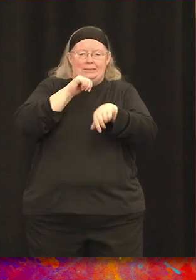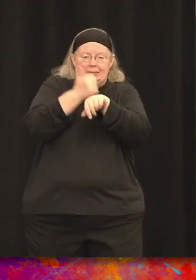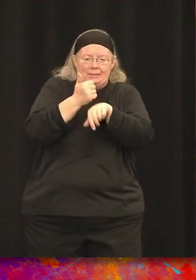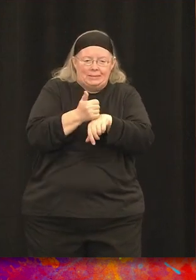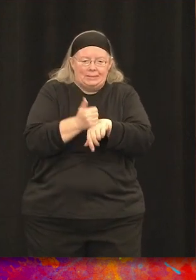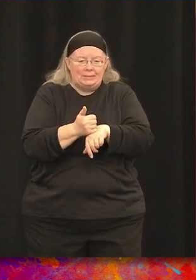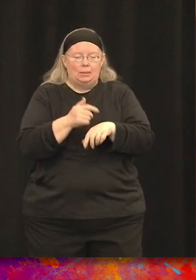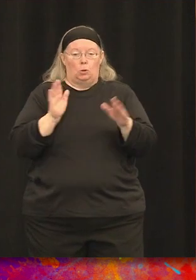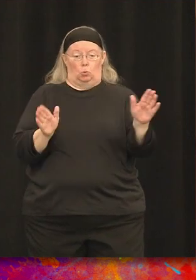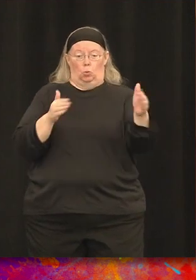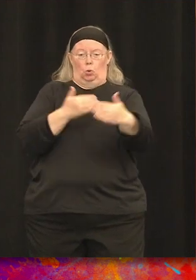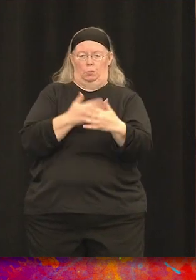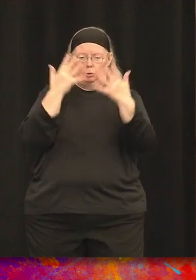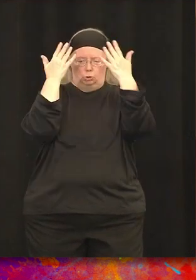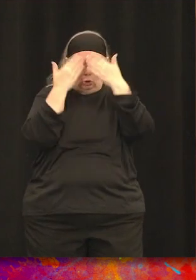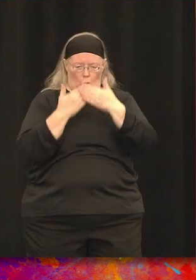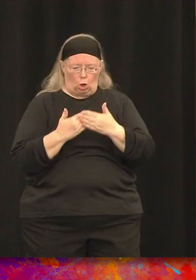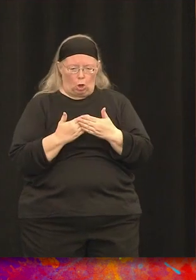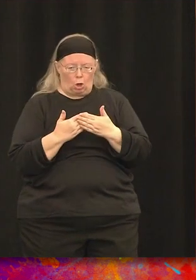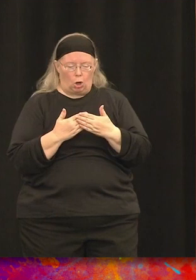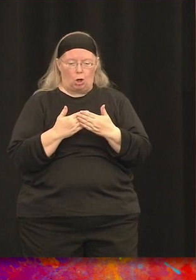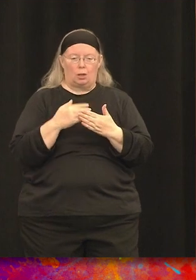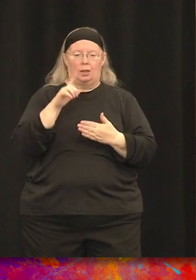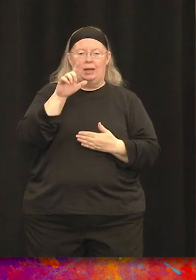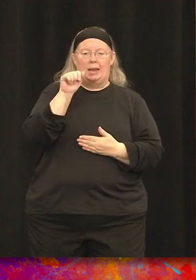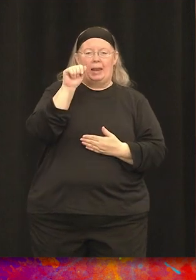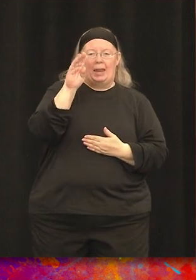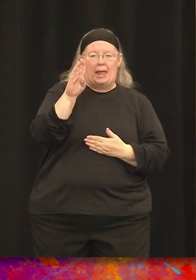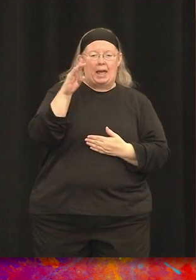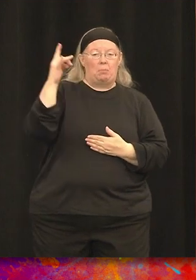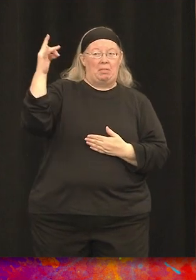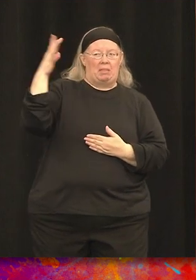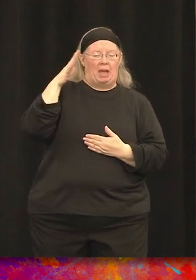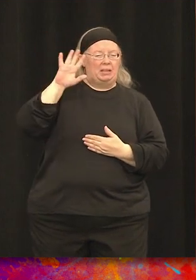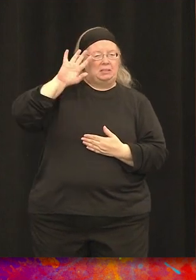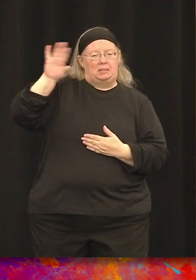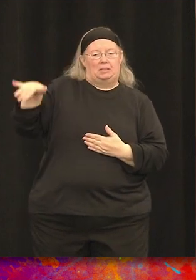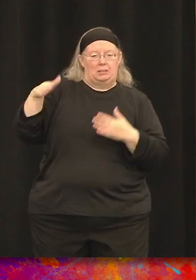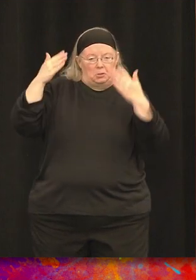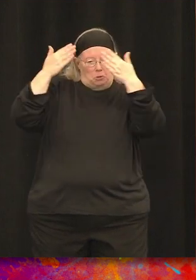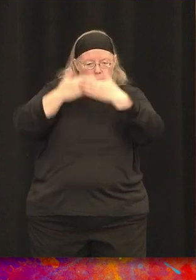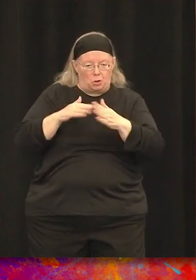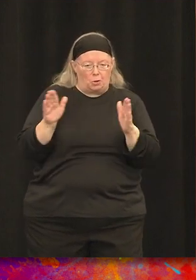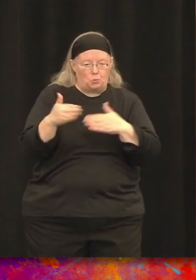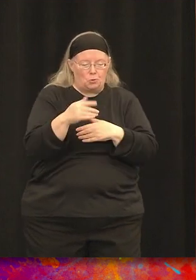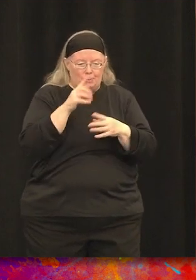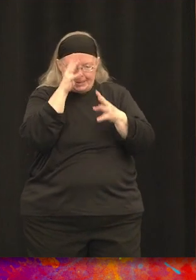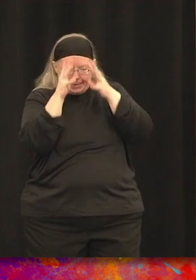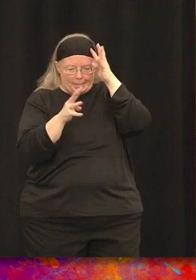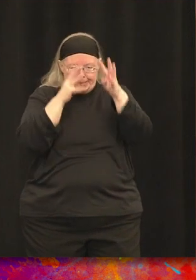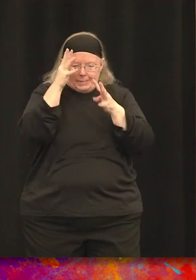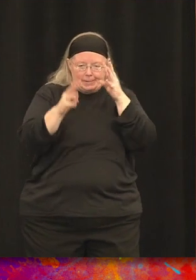me, and it was a labor of love.